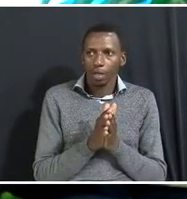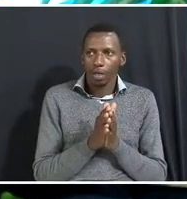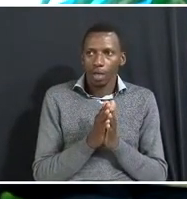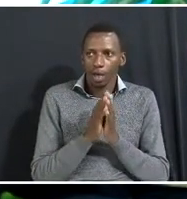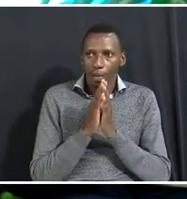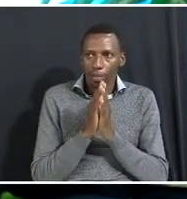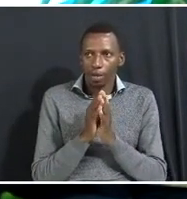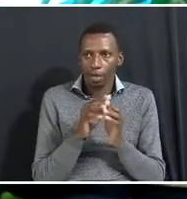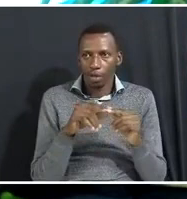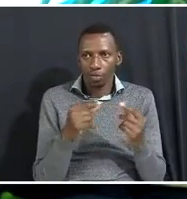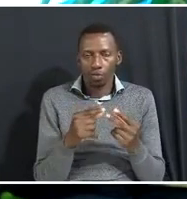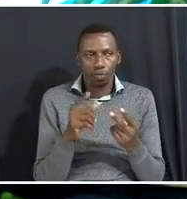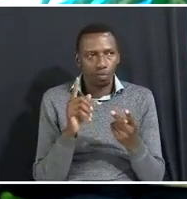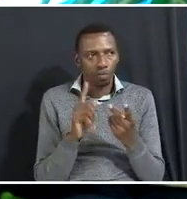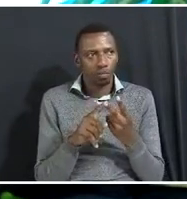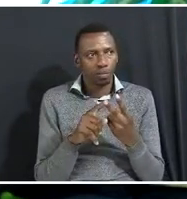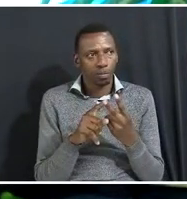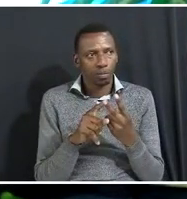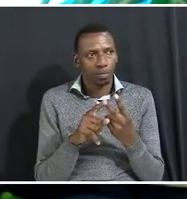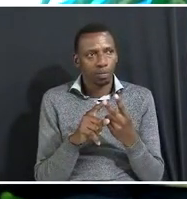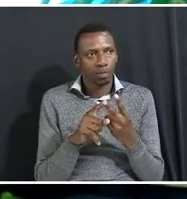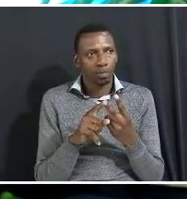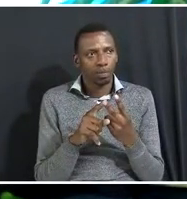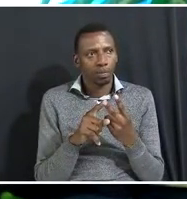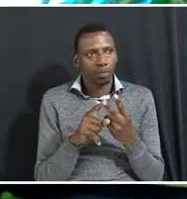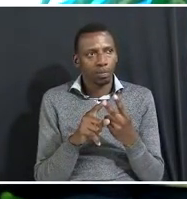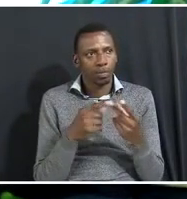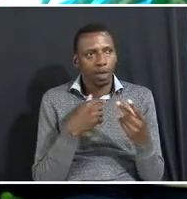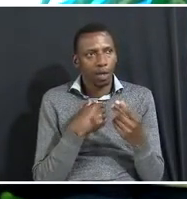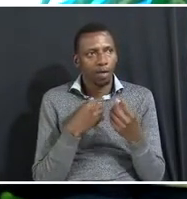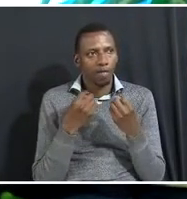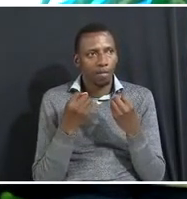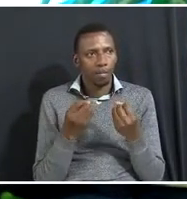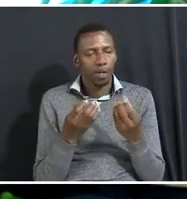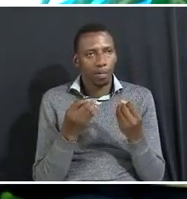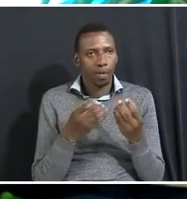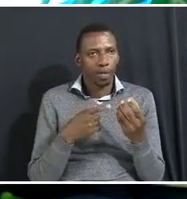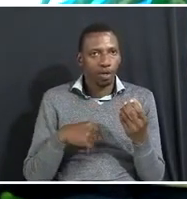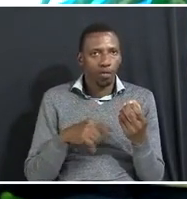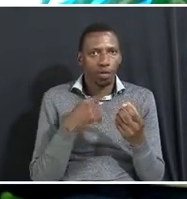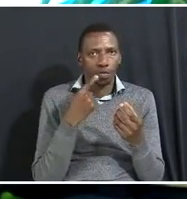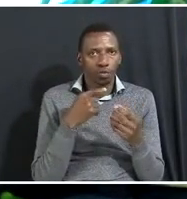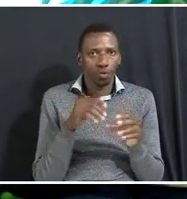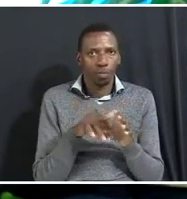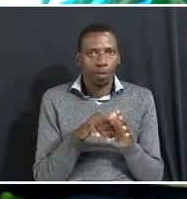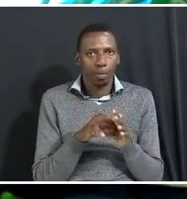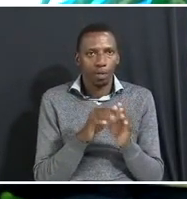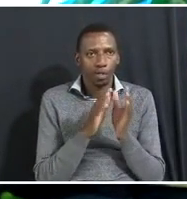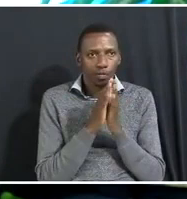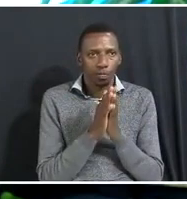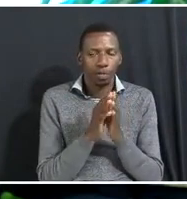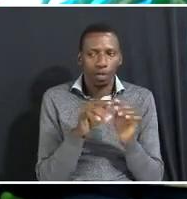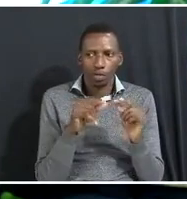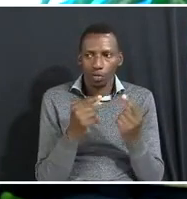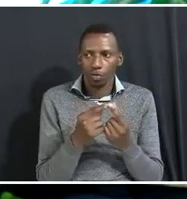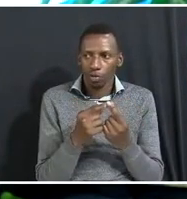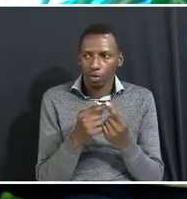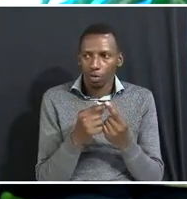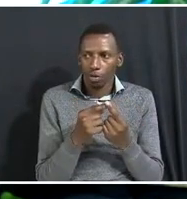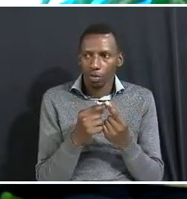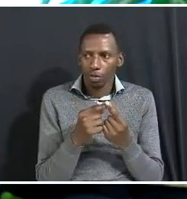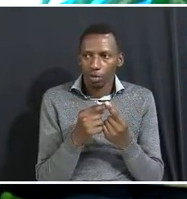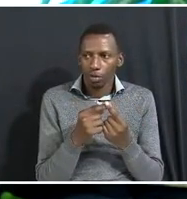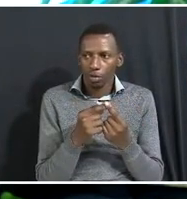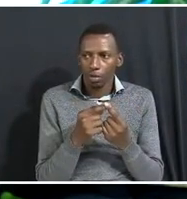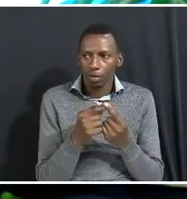cell. Secondly, there are so many of us who are members of the prayer cell, but still you do